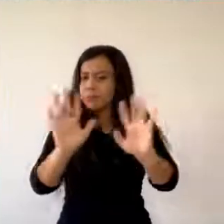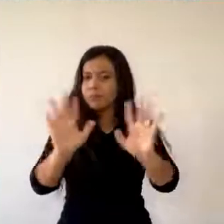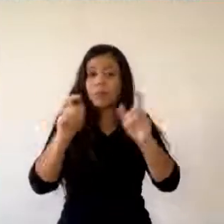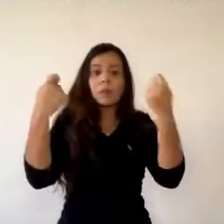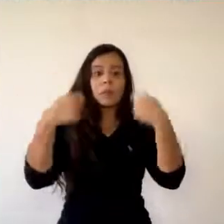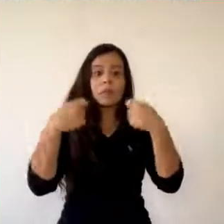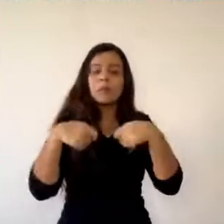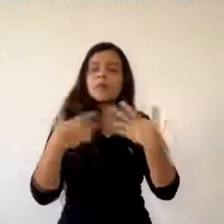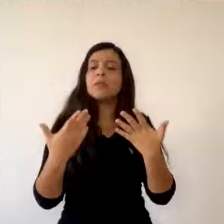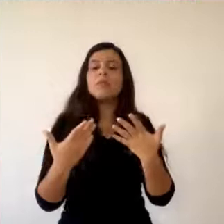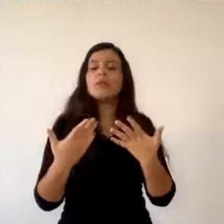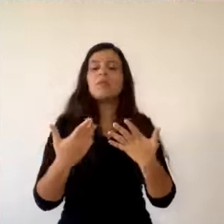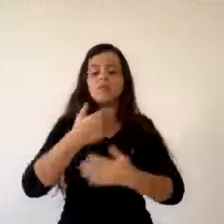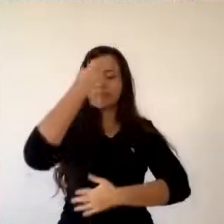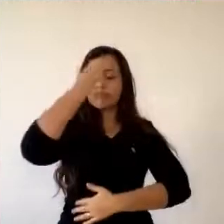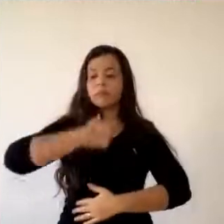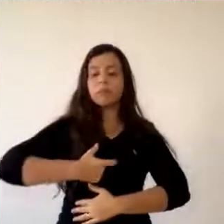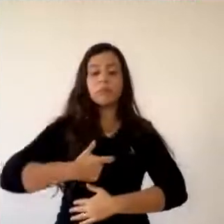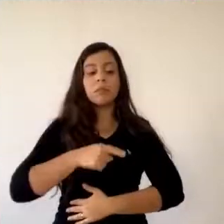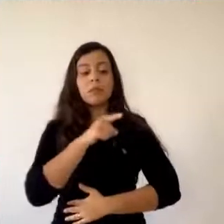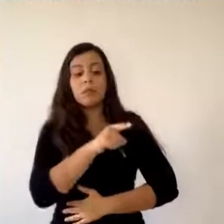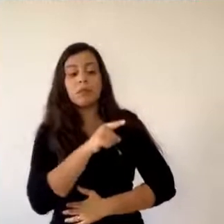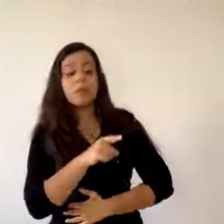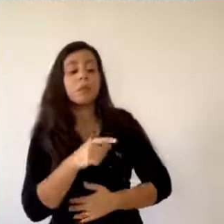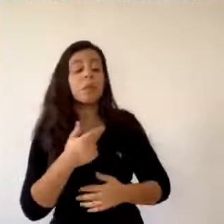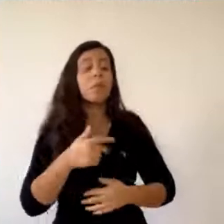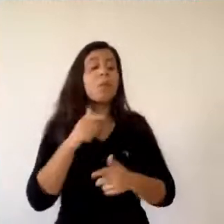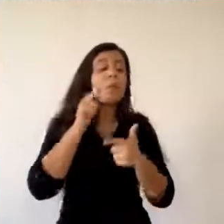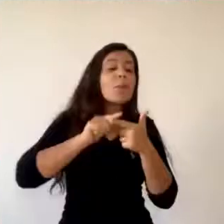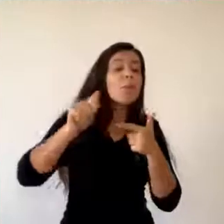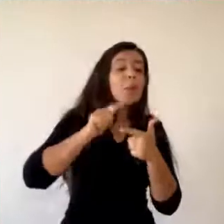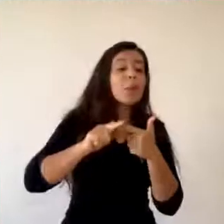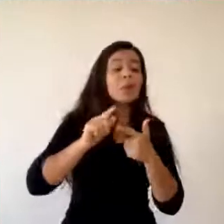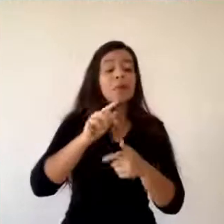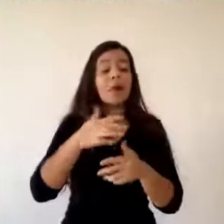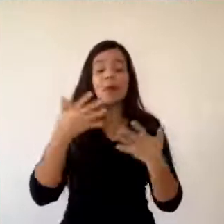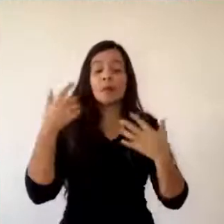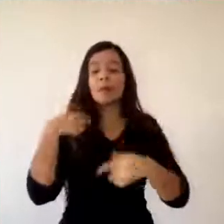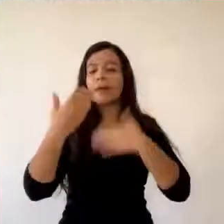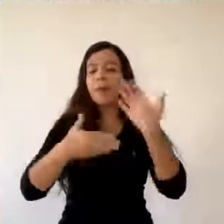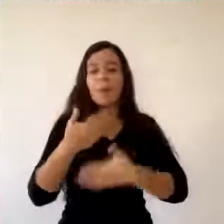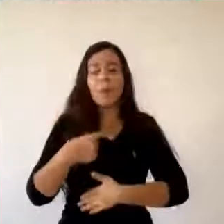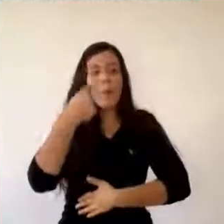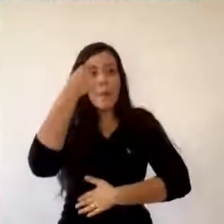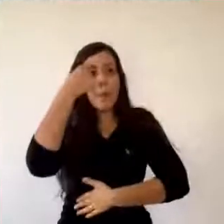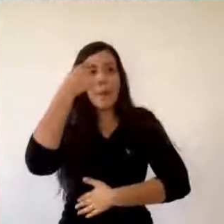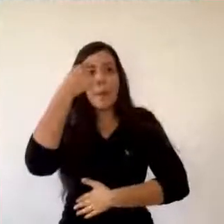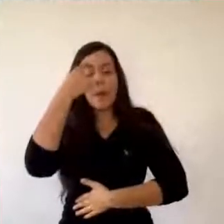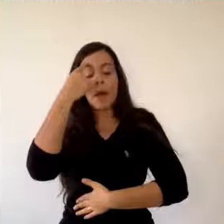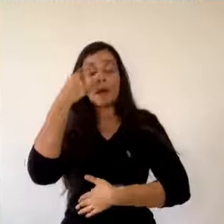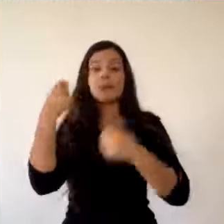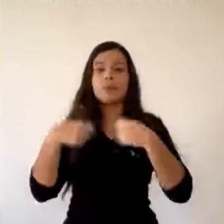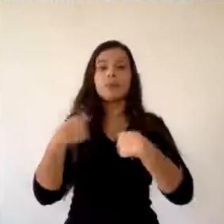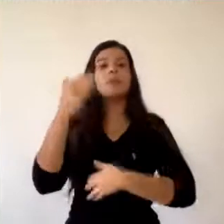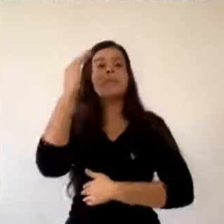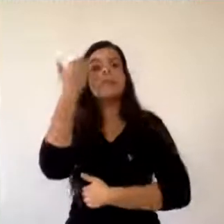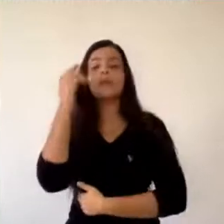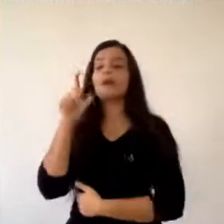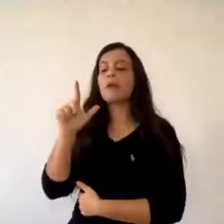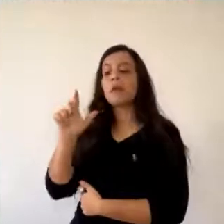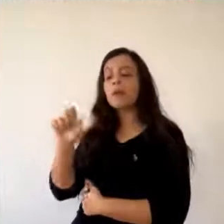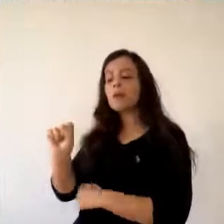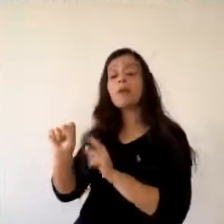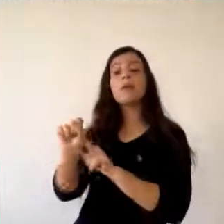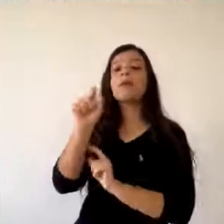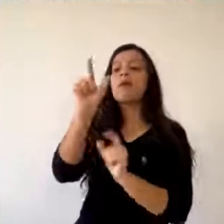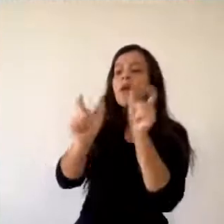be taken that seriously. Yes, what we need to take seriously is the problems it causes.